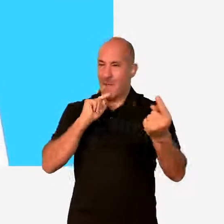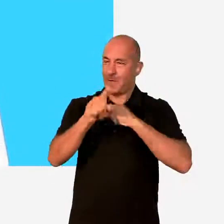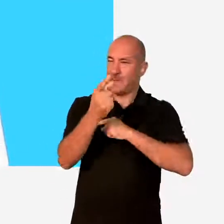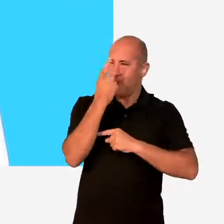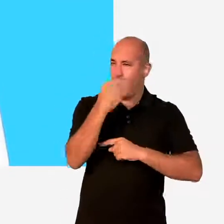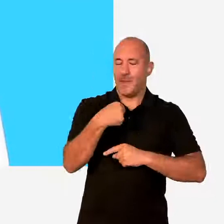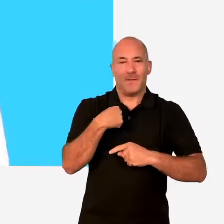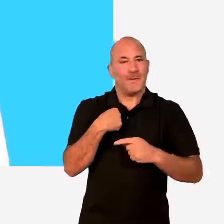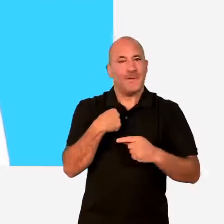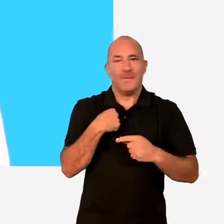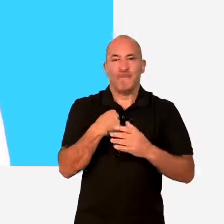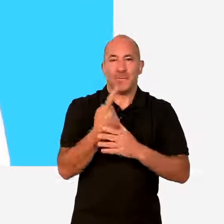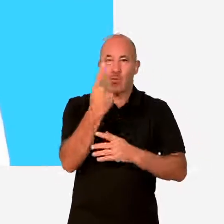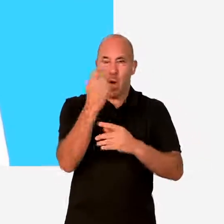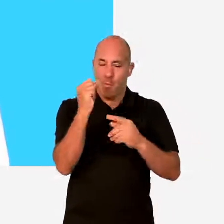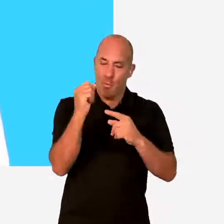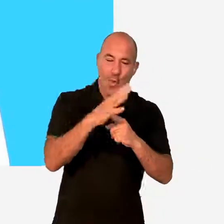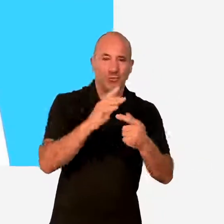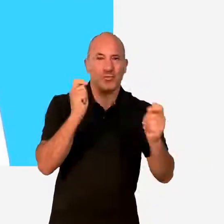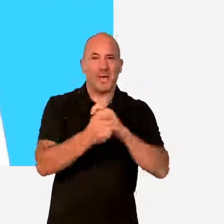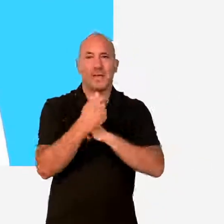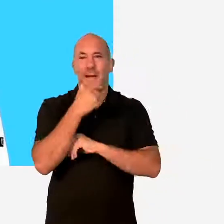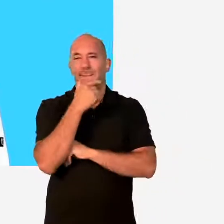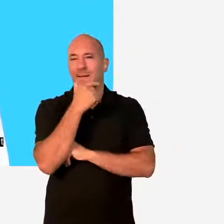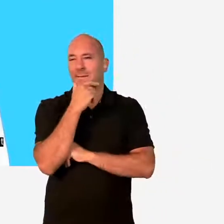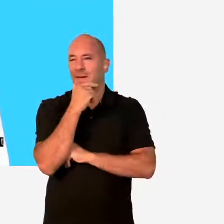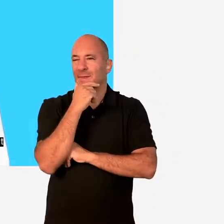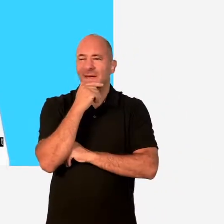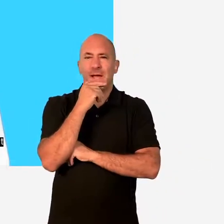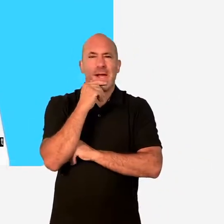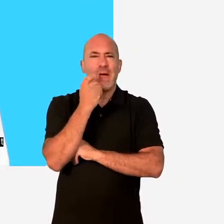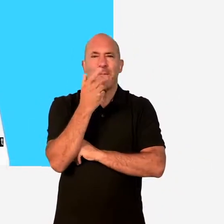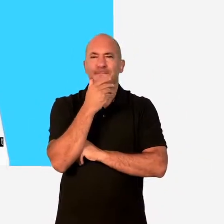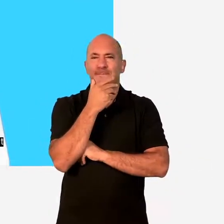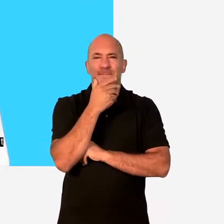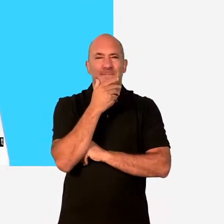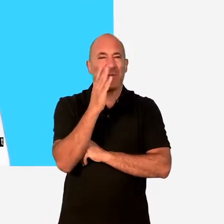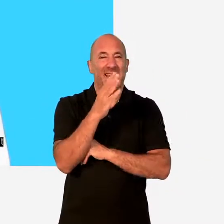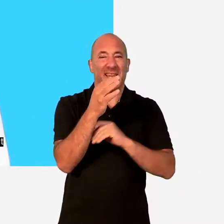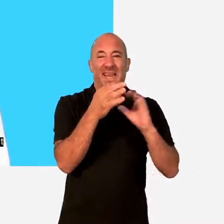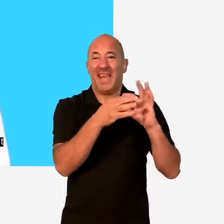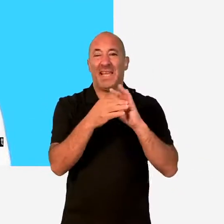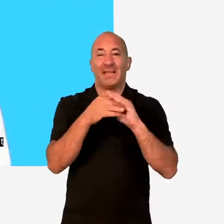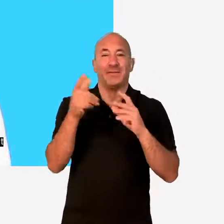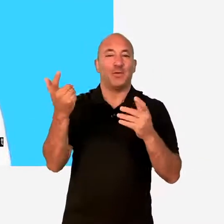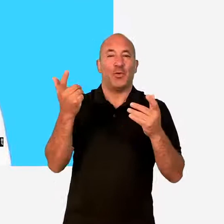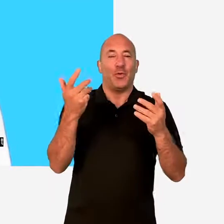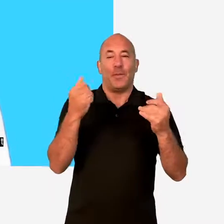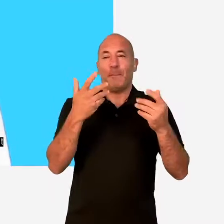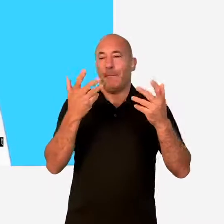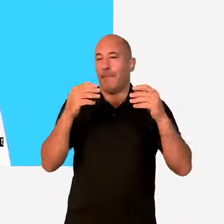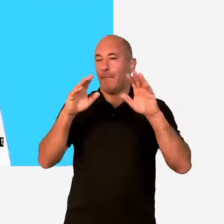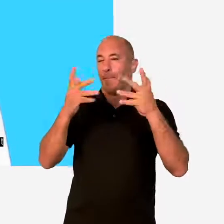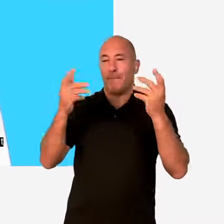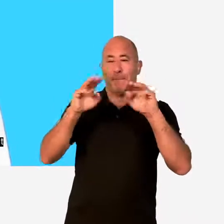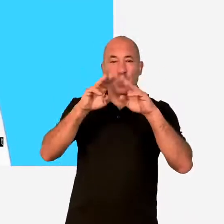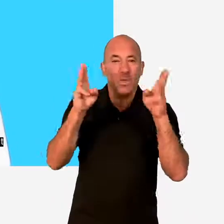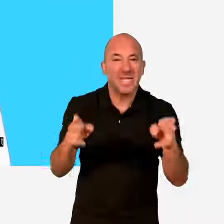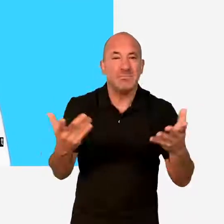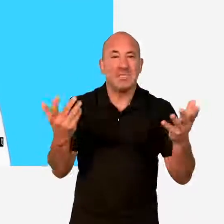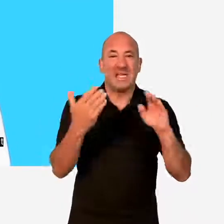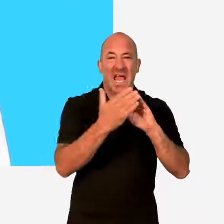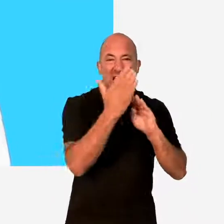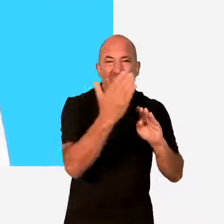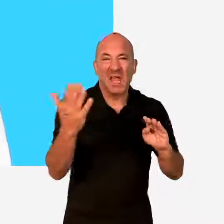would change, one significant change. I mean, again, because I think so much about the museum